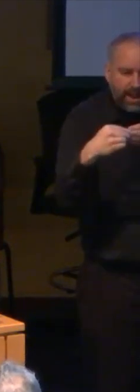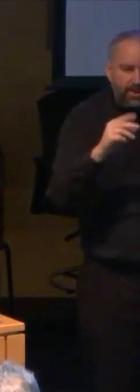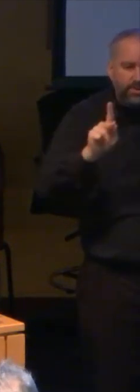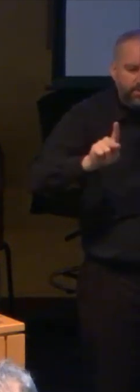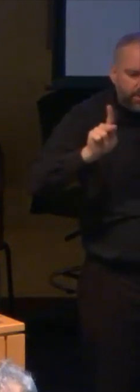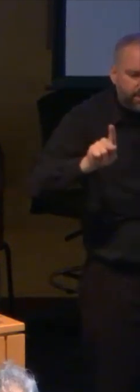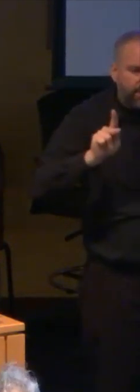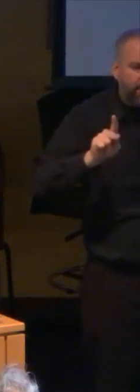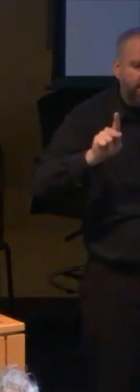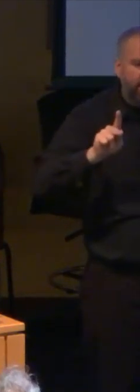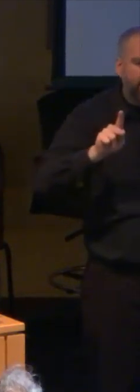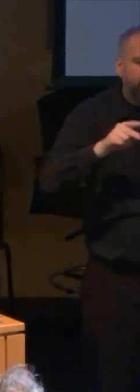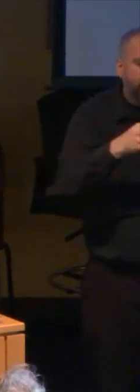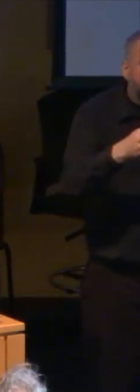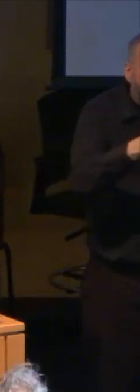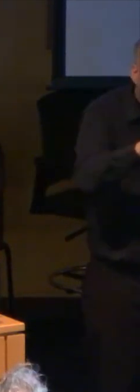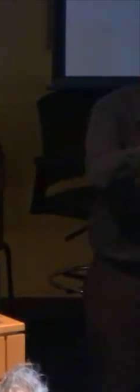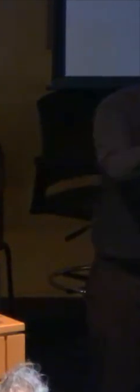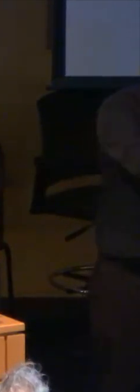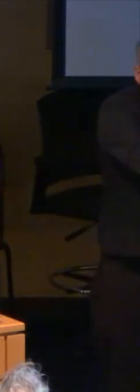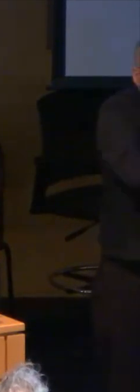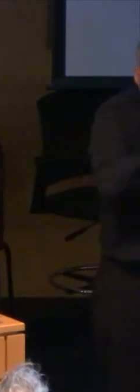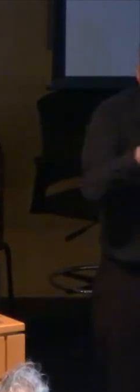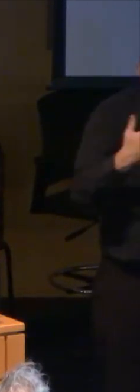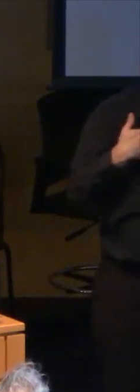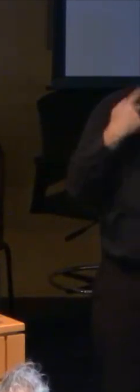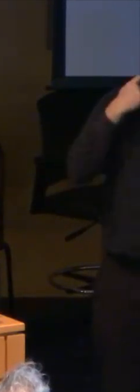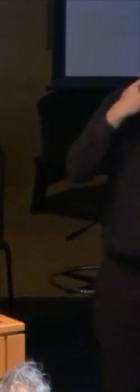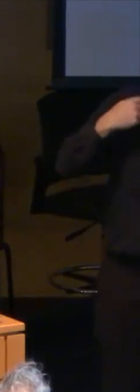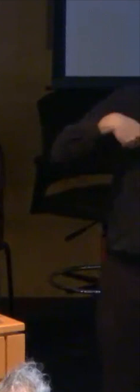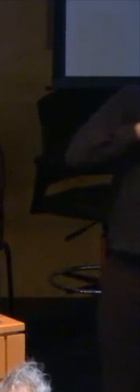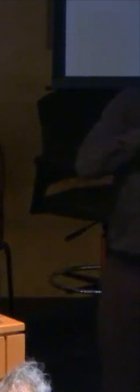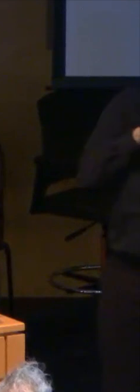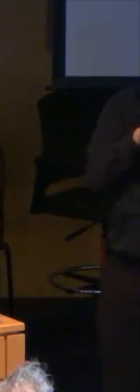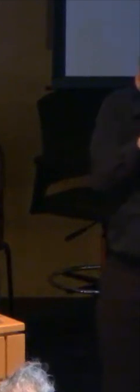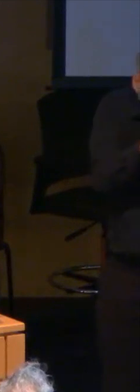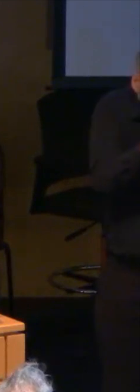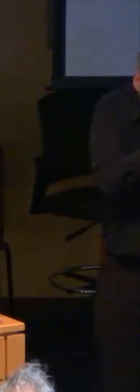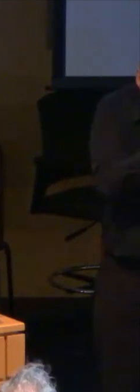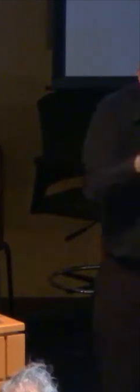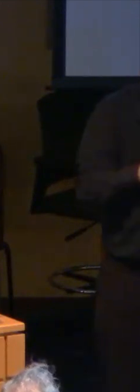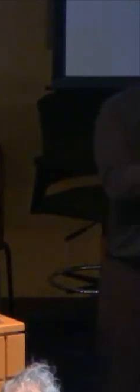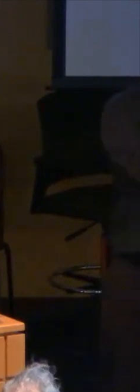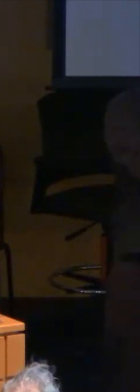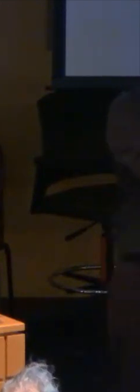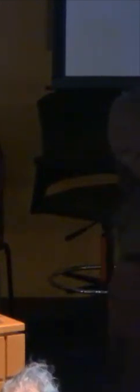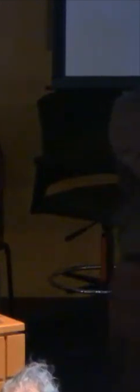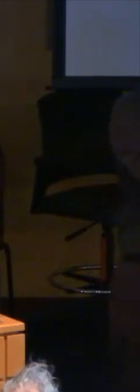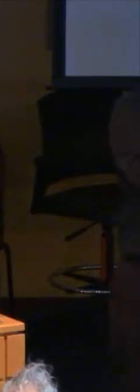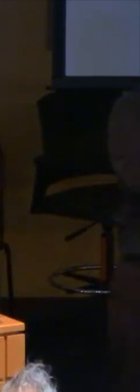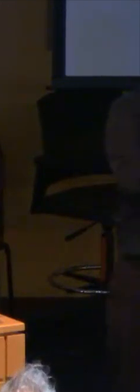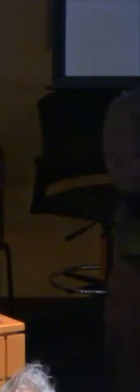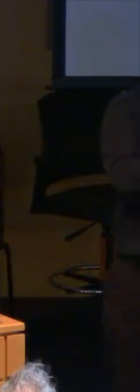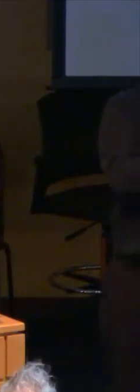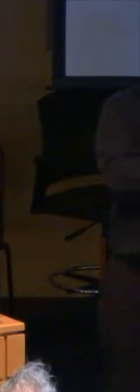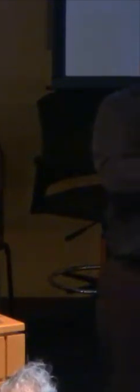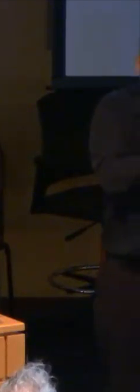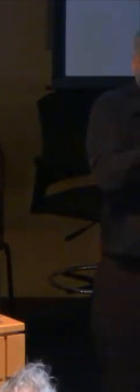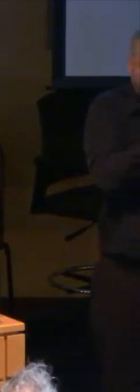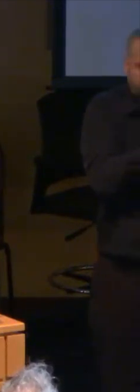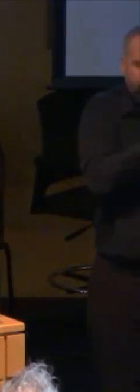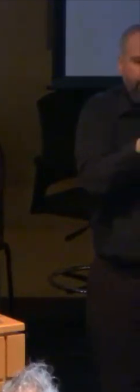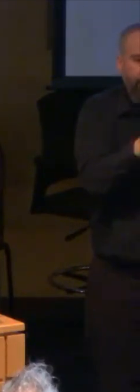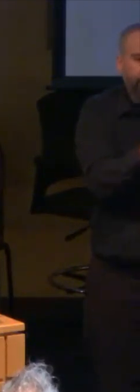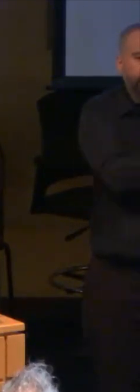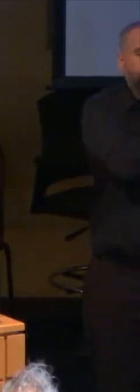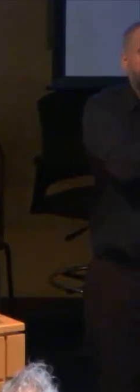essentially relating some of the things we found to in a ways that they can then explain it to